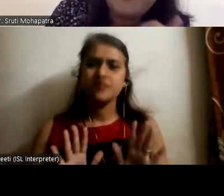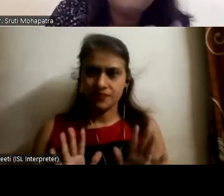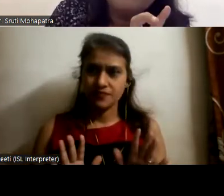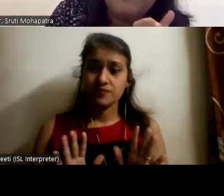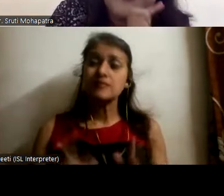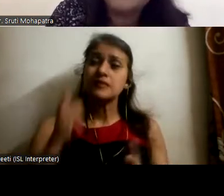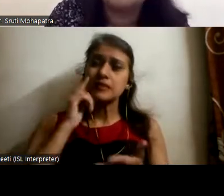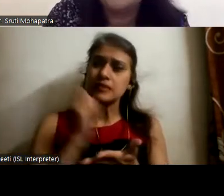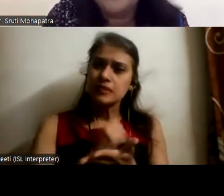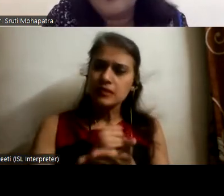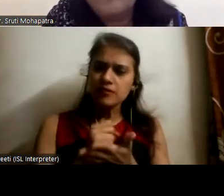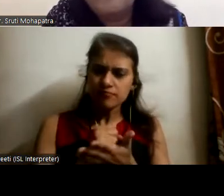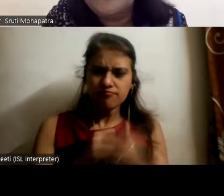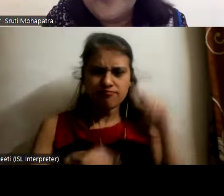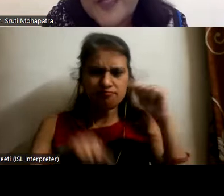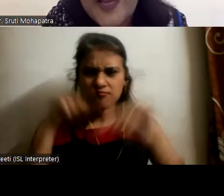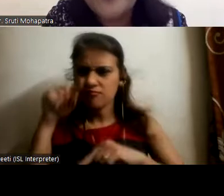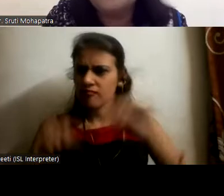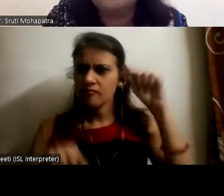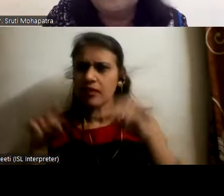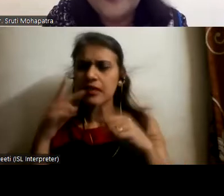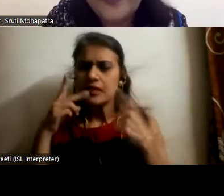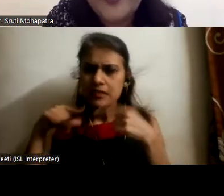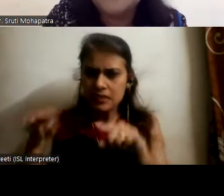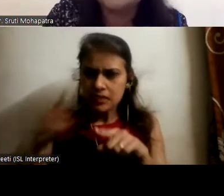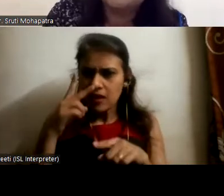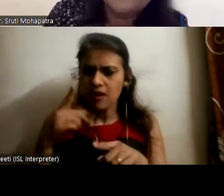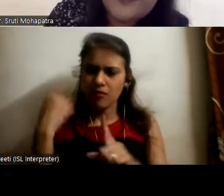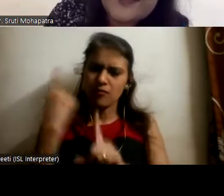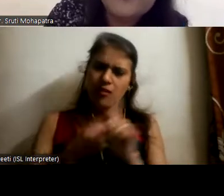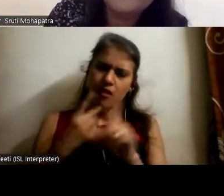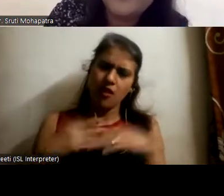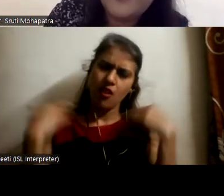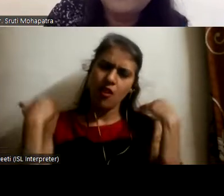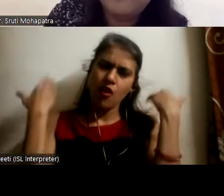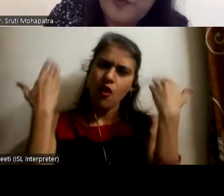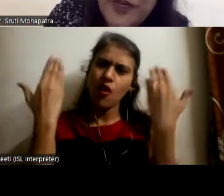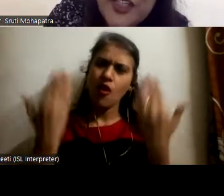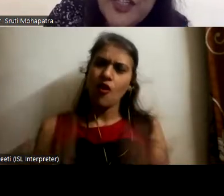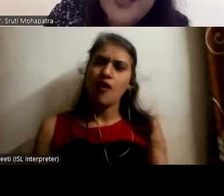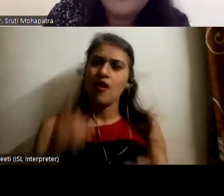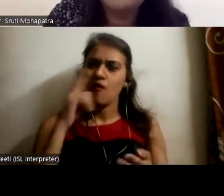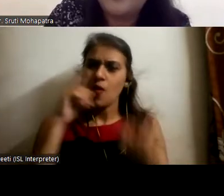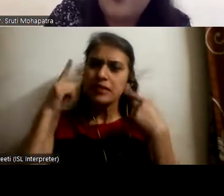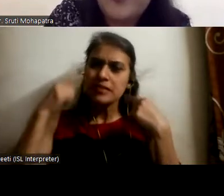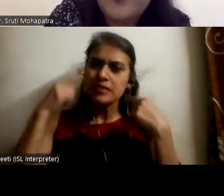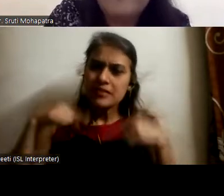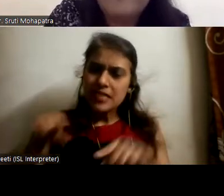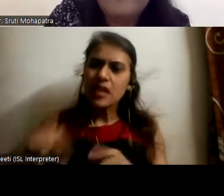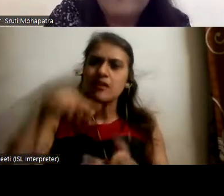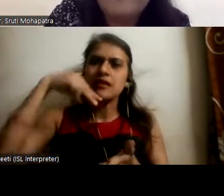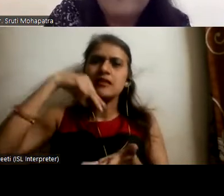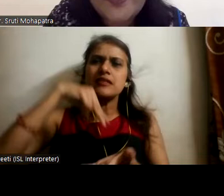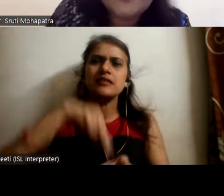they tried to measure how women were standing up over the years against different kind of oppression, and how they were